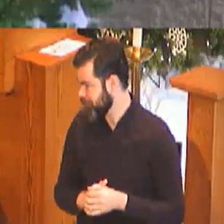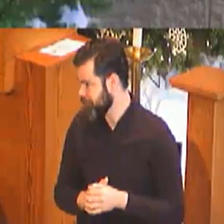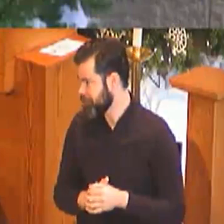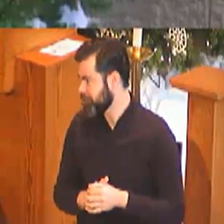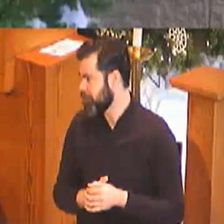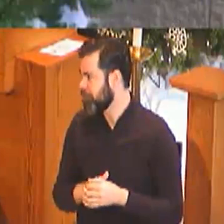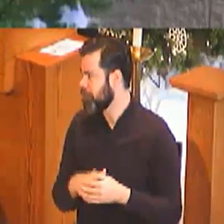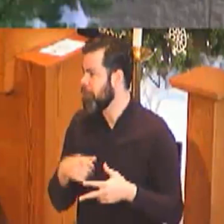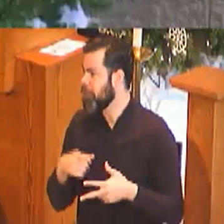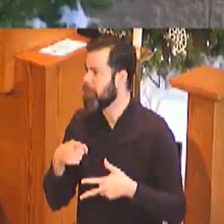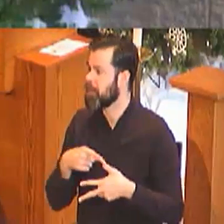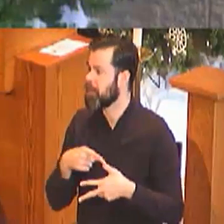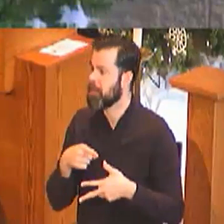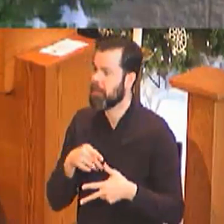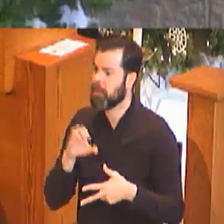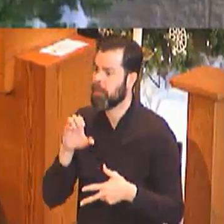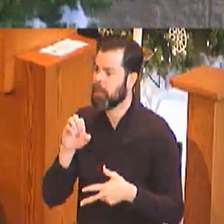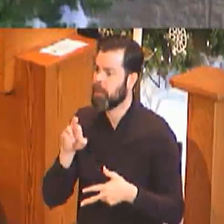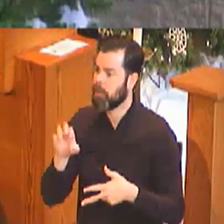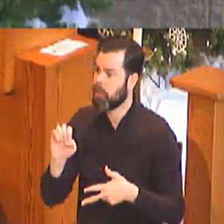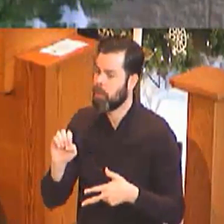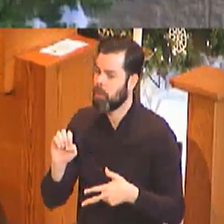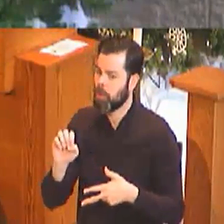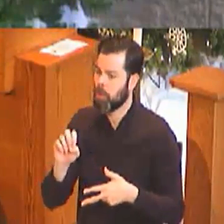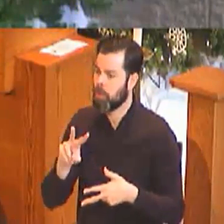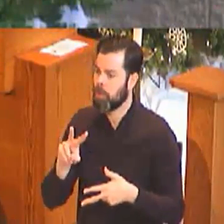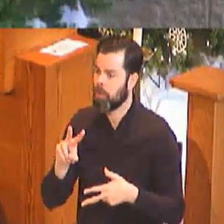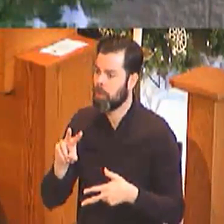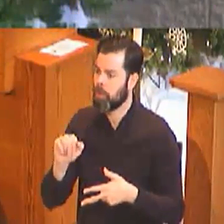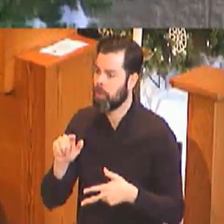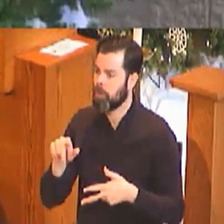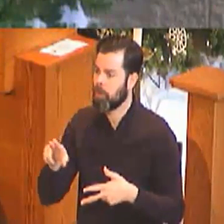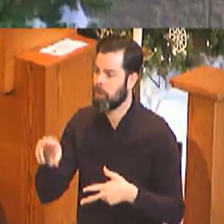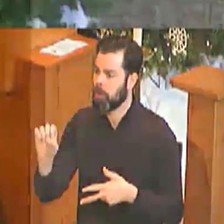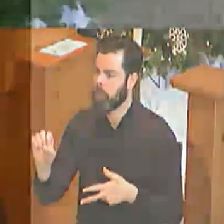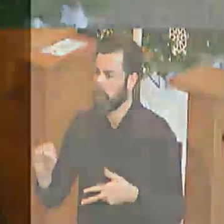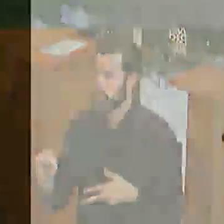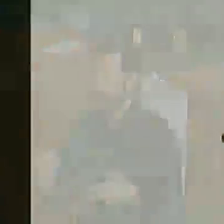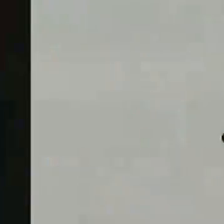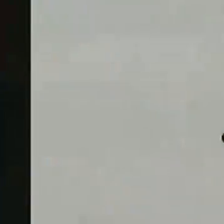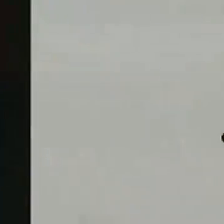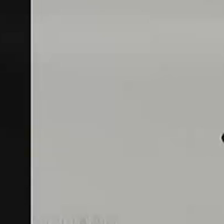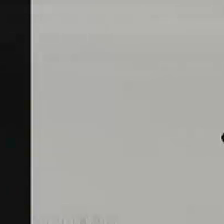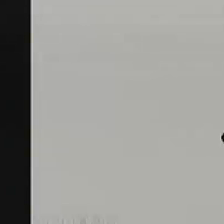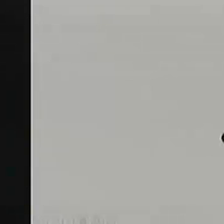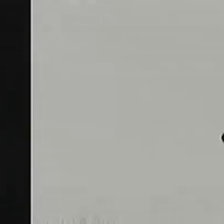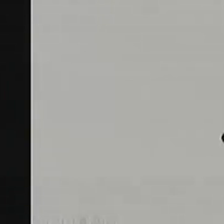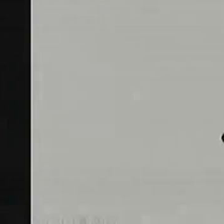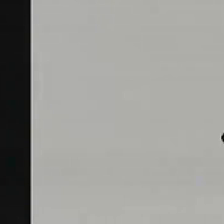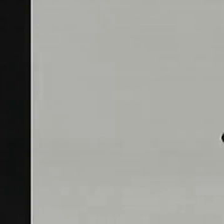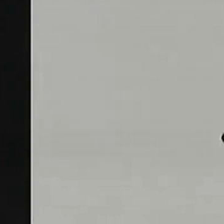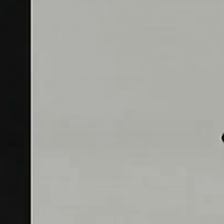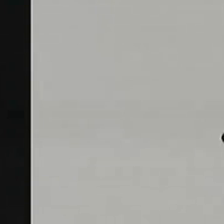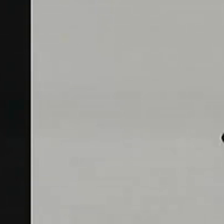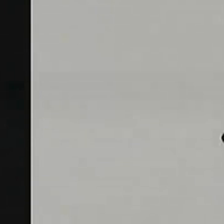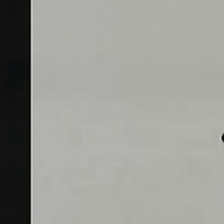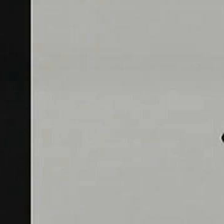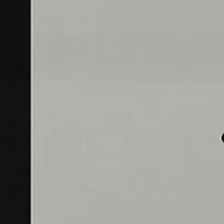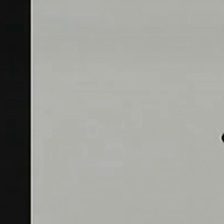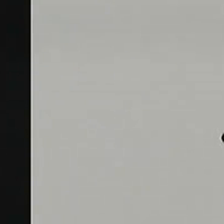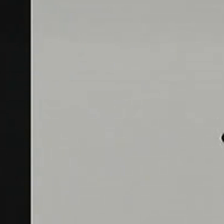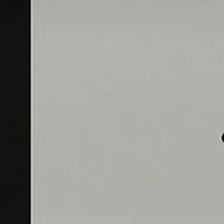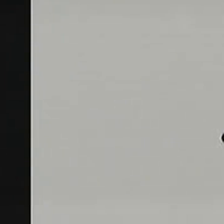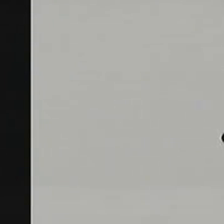So let's start with our core values. Together, we are loving, transforming,